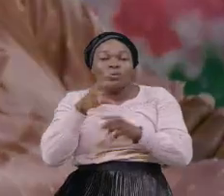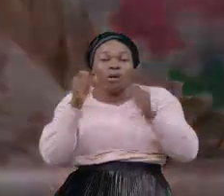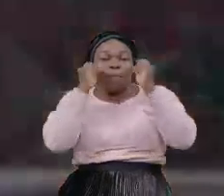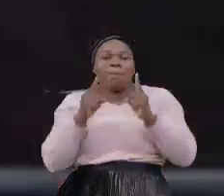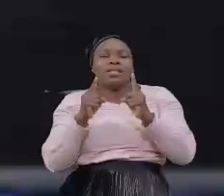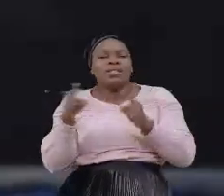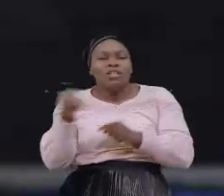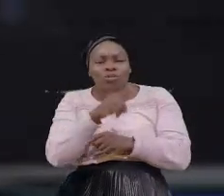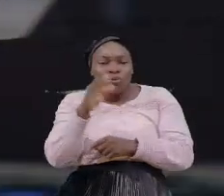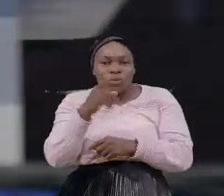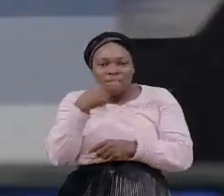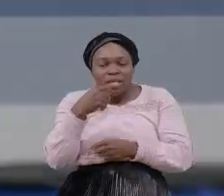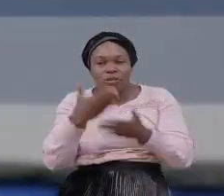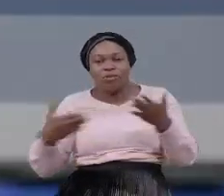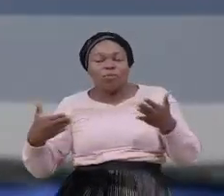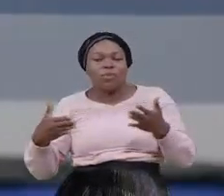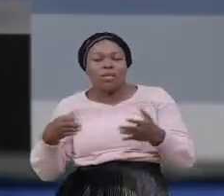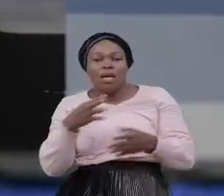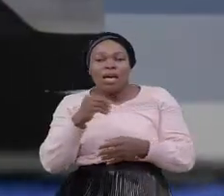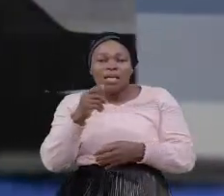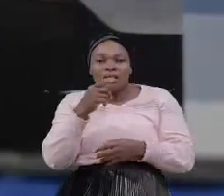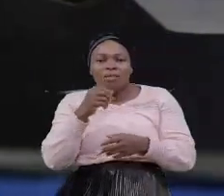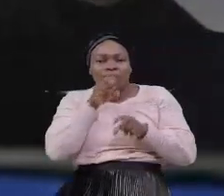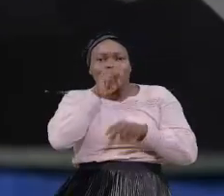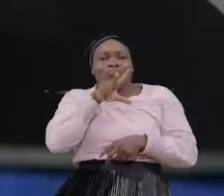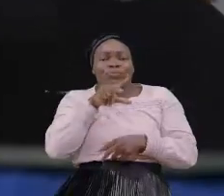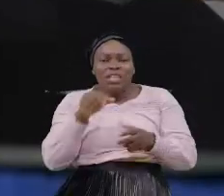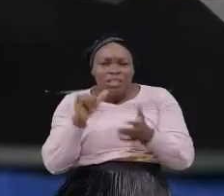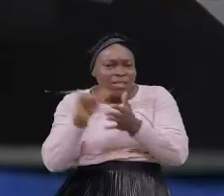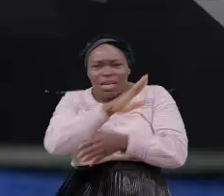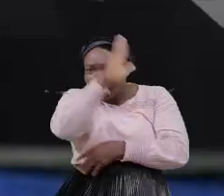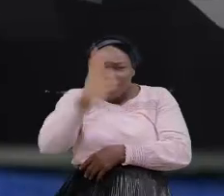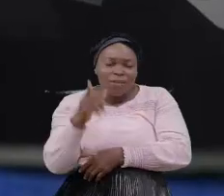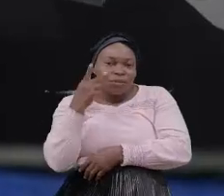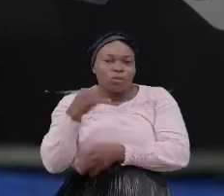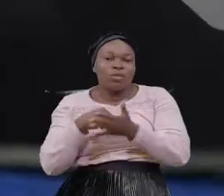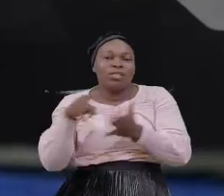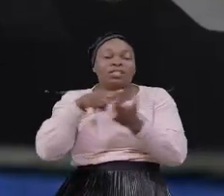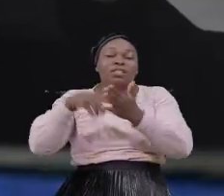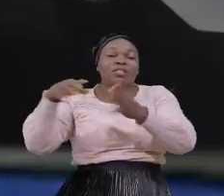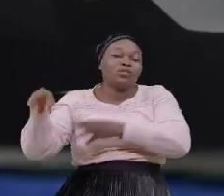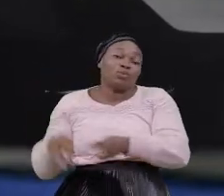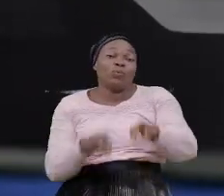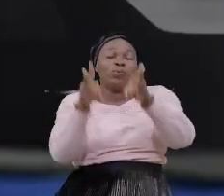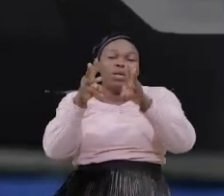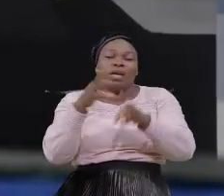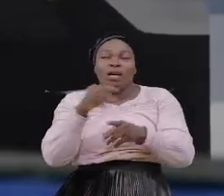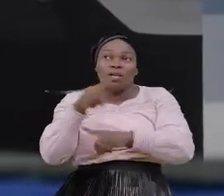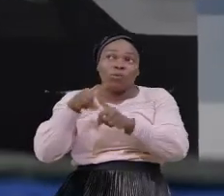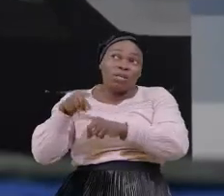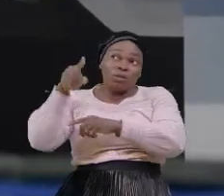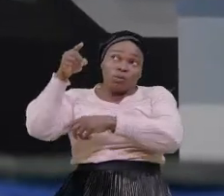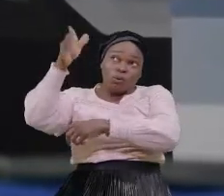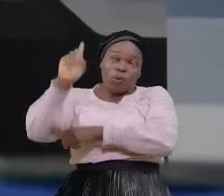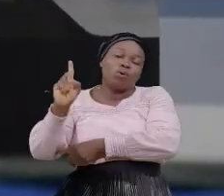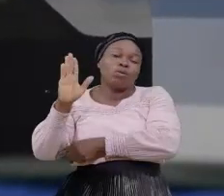something. I never saw it like this. And if God can do this, he will do my own. He